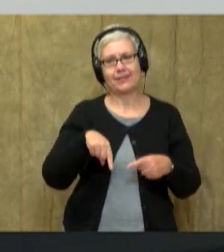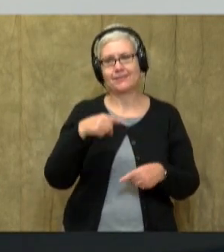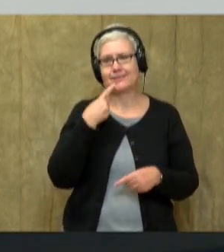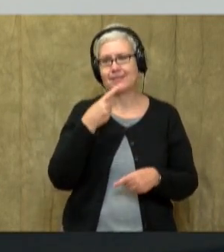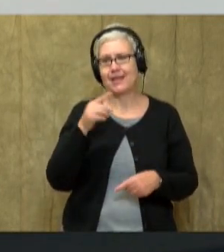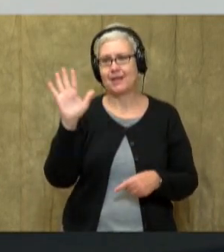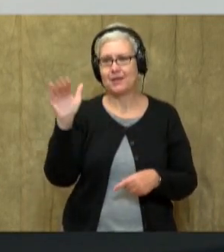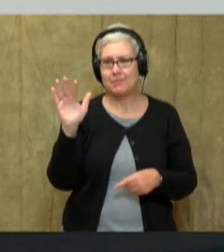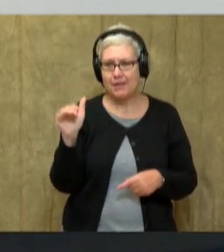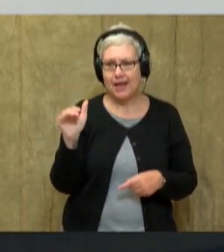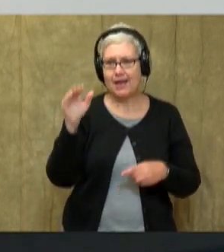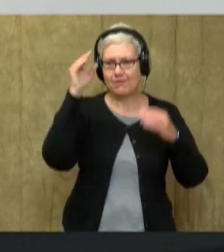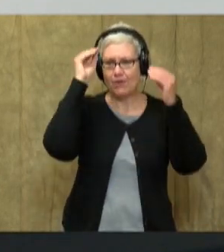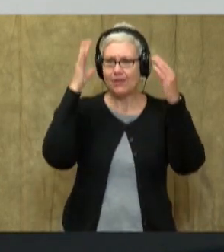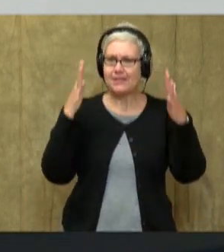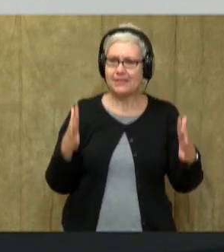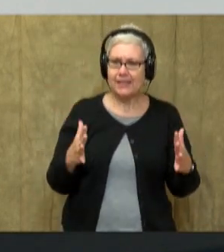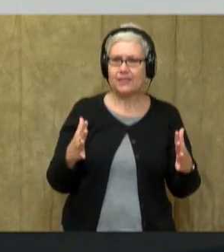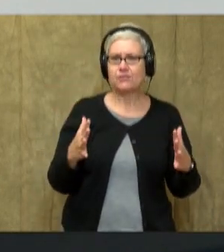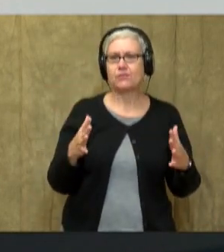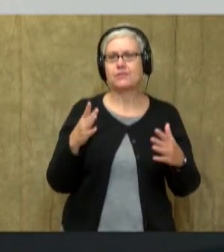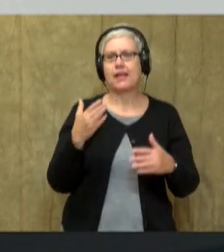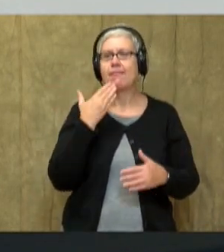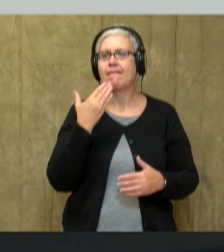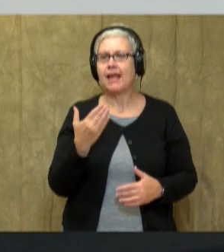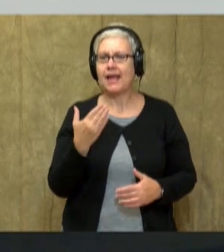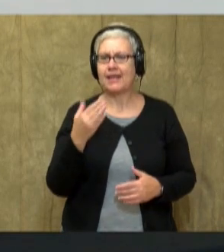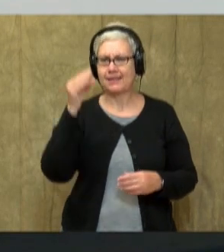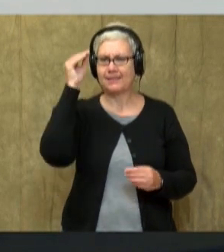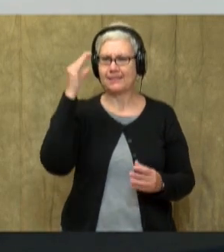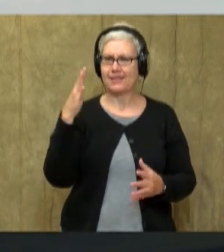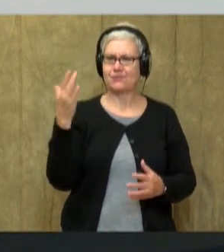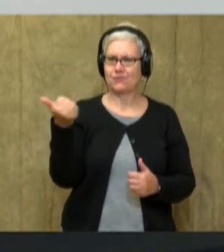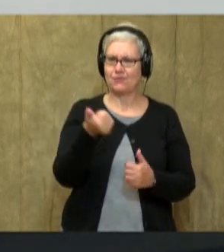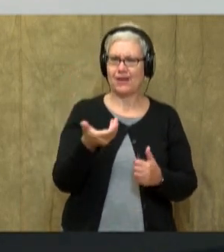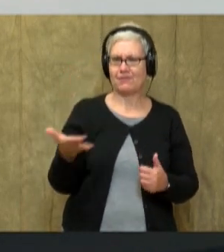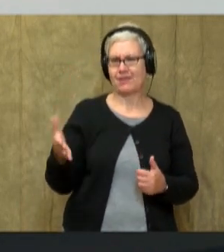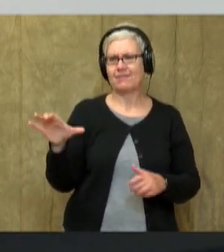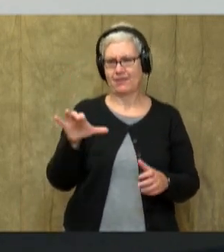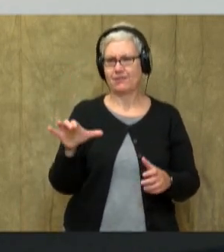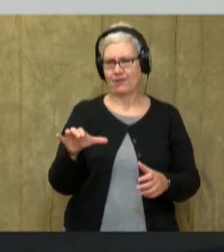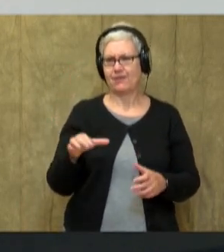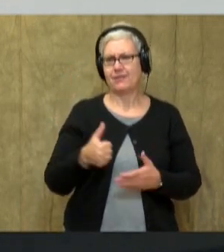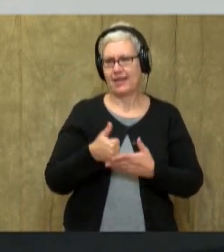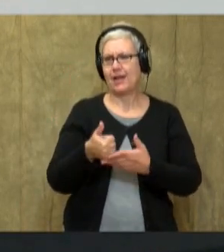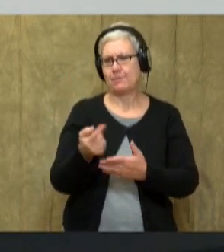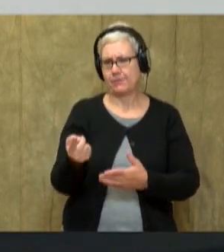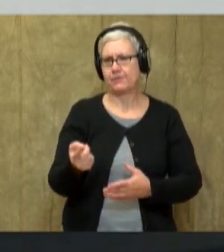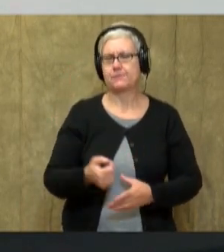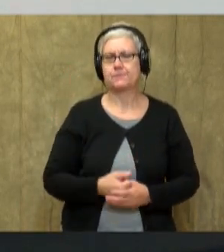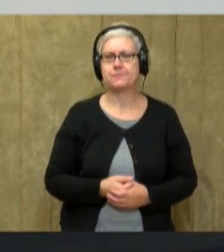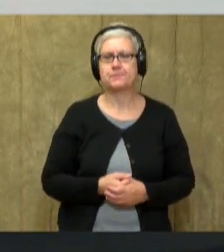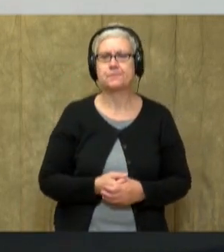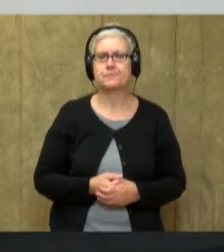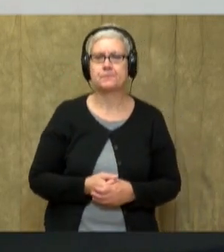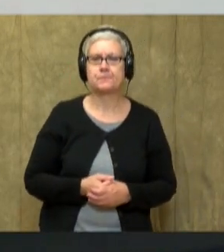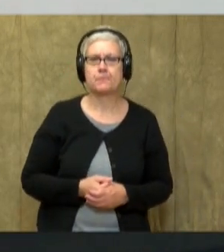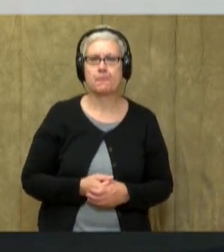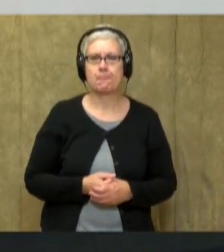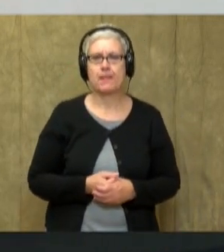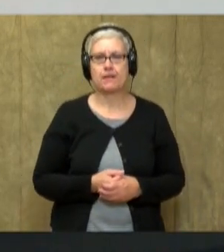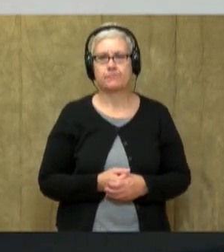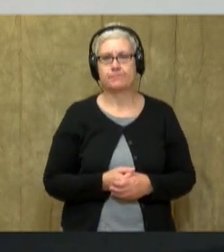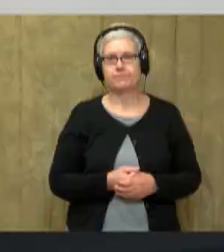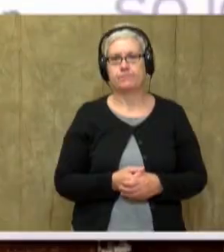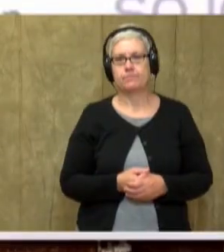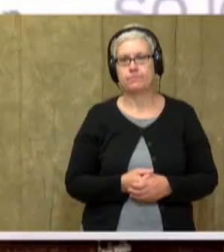or to thank them for the things that they've done in your life. So we're going to kind of touch on a few things that you might be able to do there too. So we're going to look at saying,